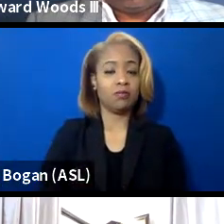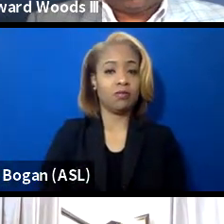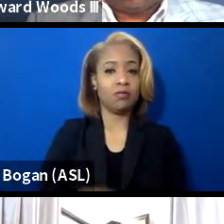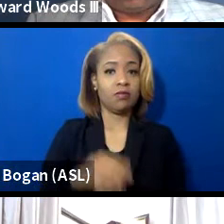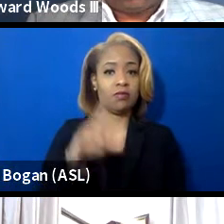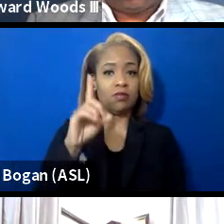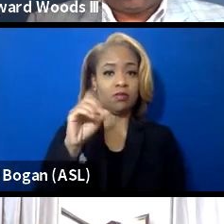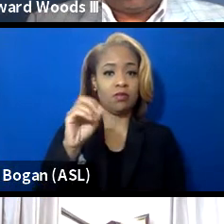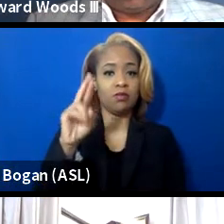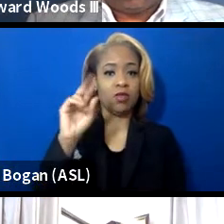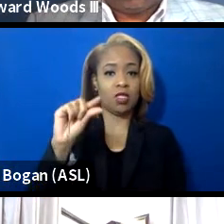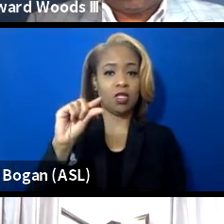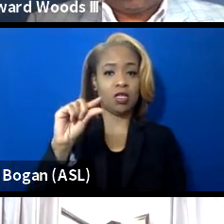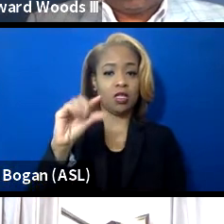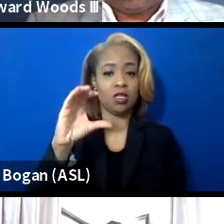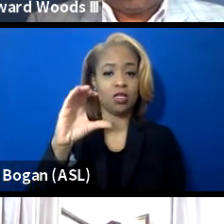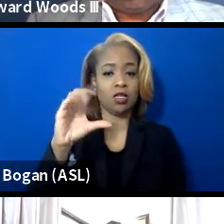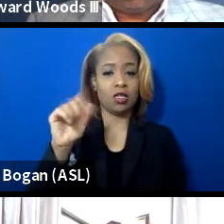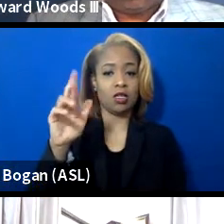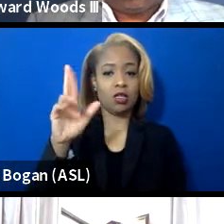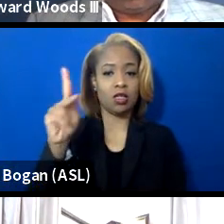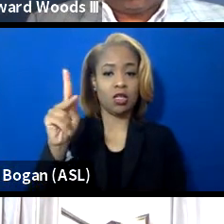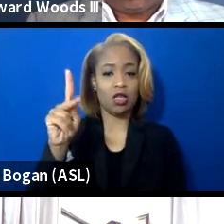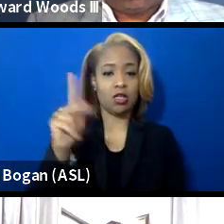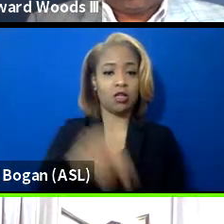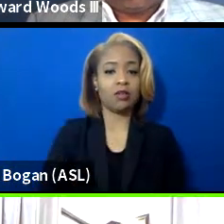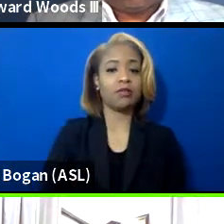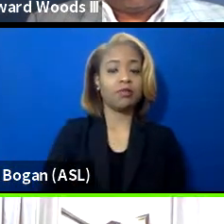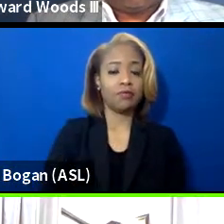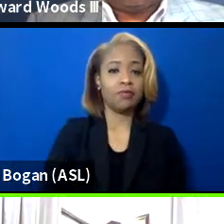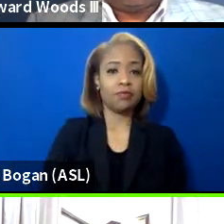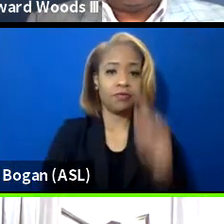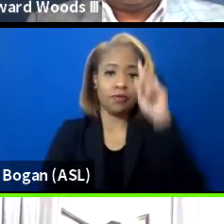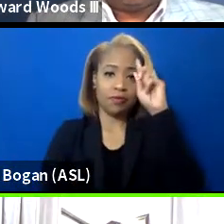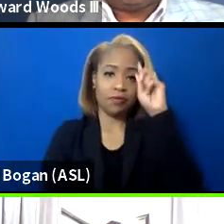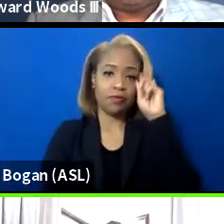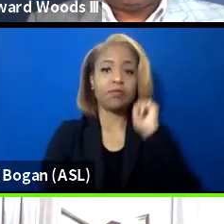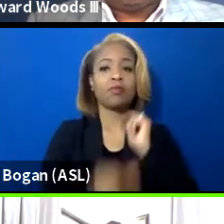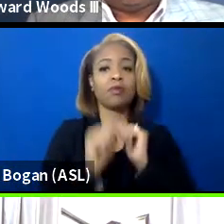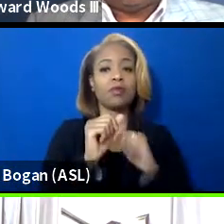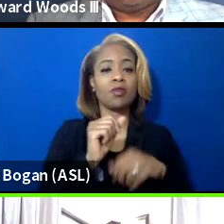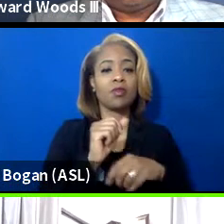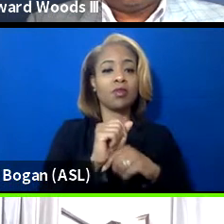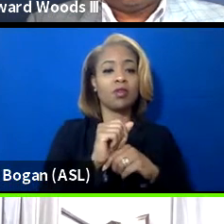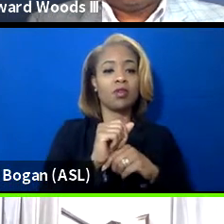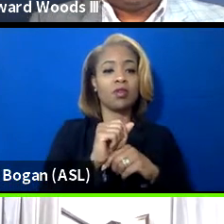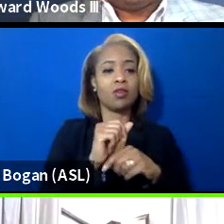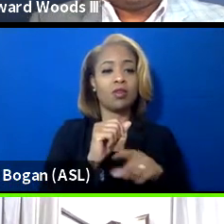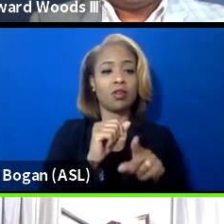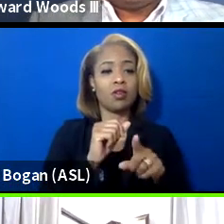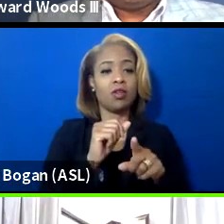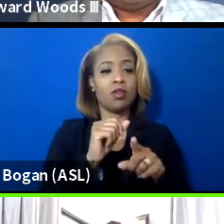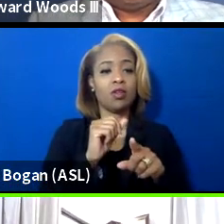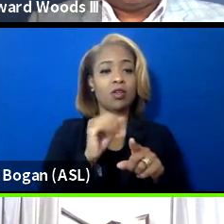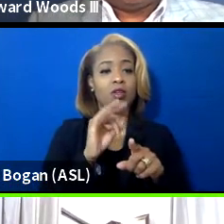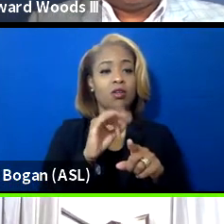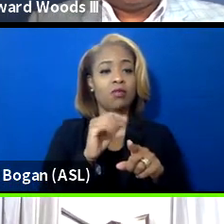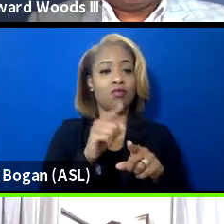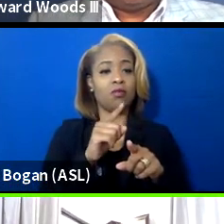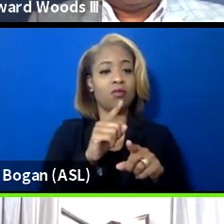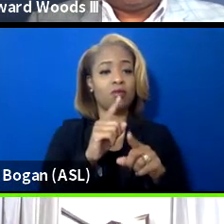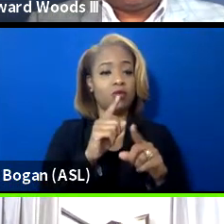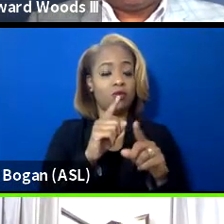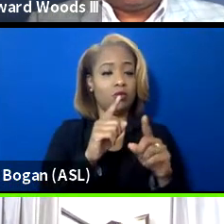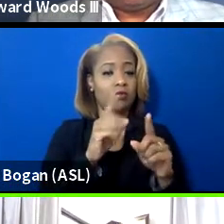Seconded by Doug Clark. Oh. If you move to approve the minutes as presented, please signify